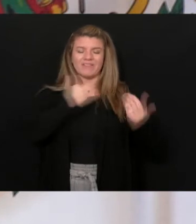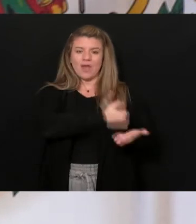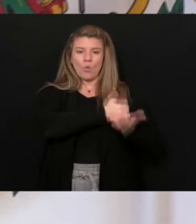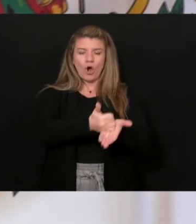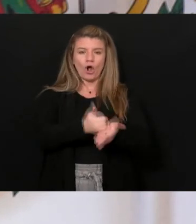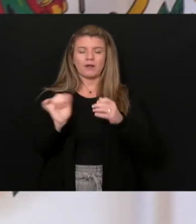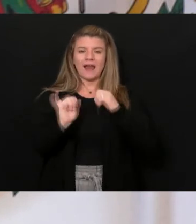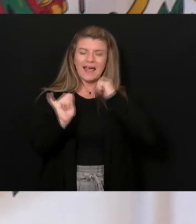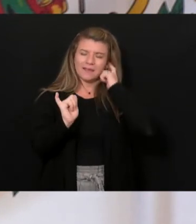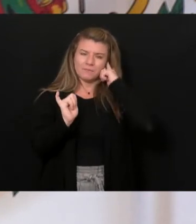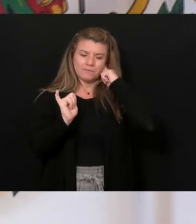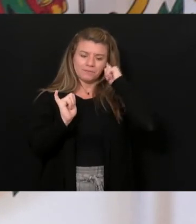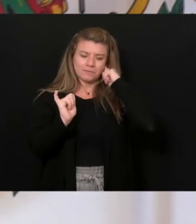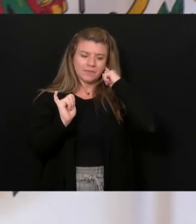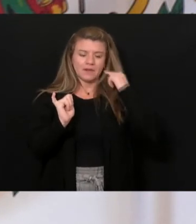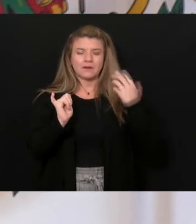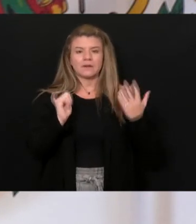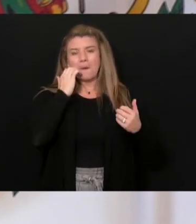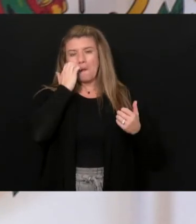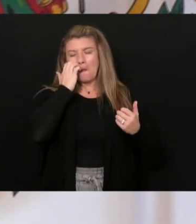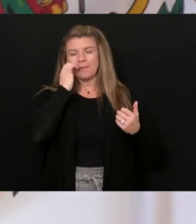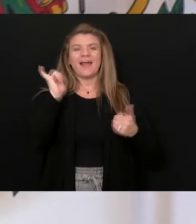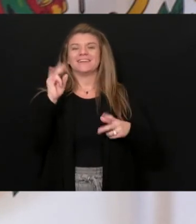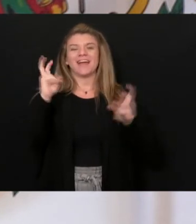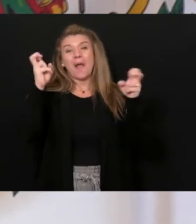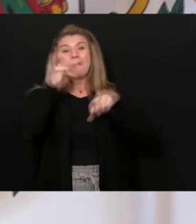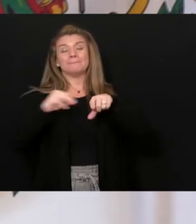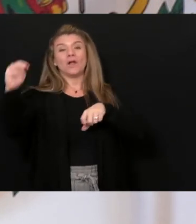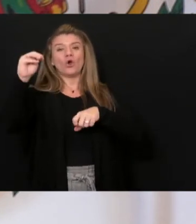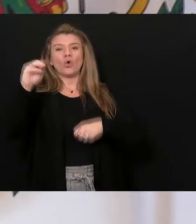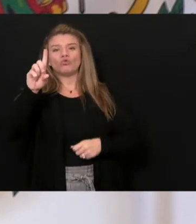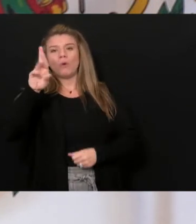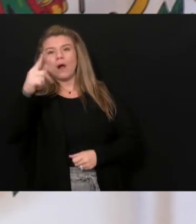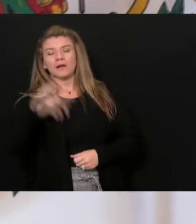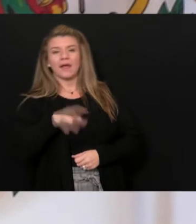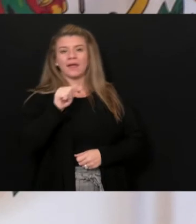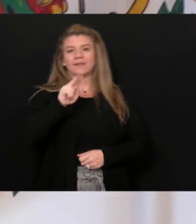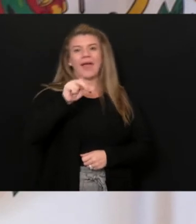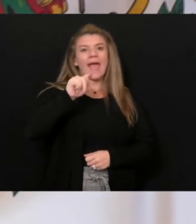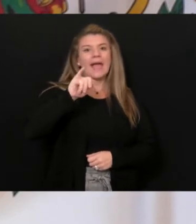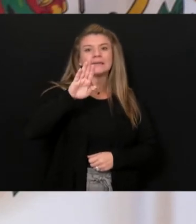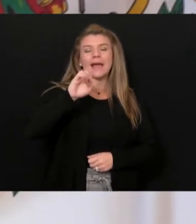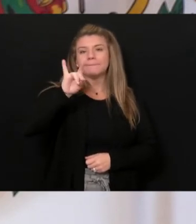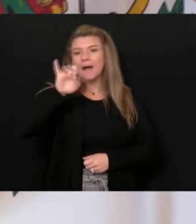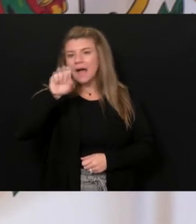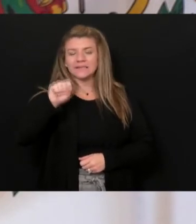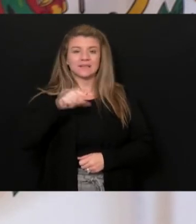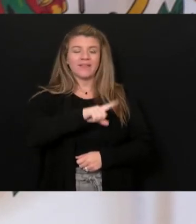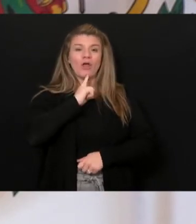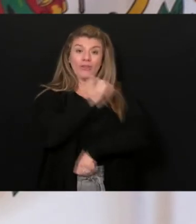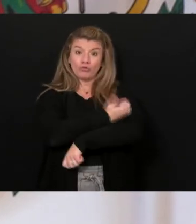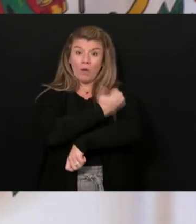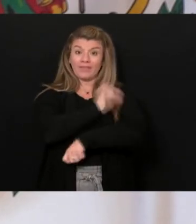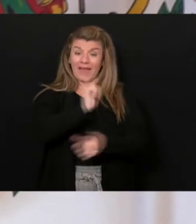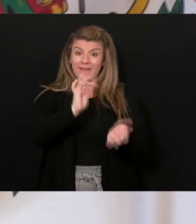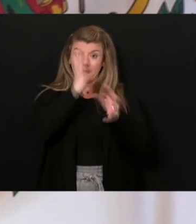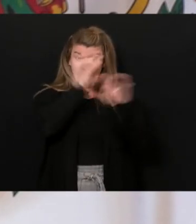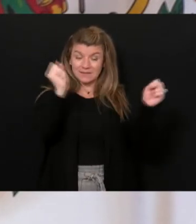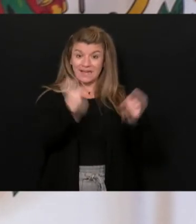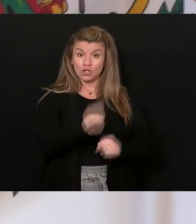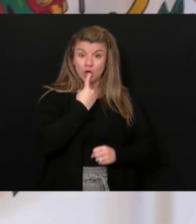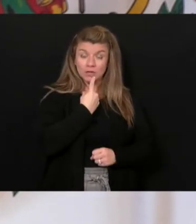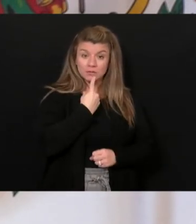like miracle drugs, the antibodies, the drugs that the president took to